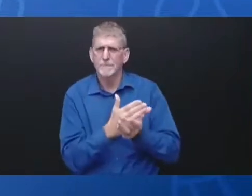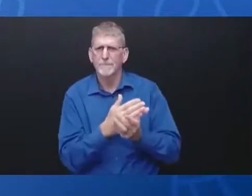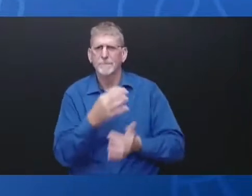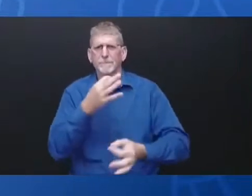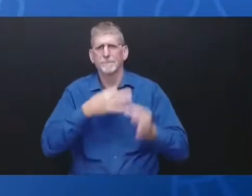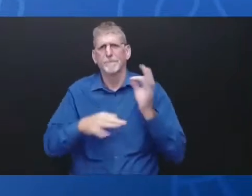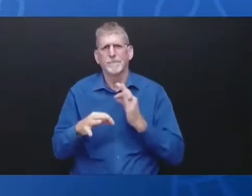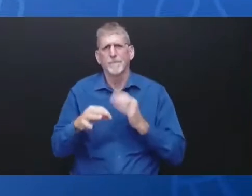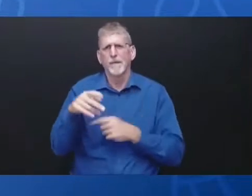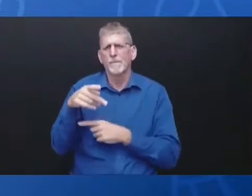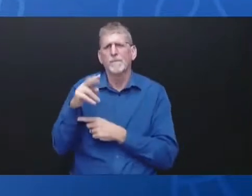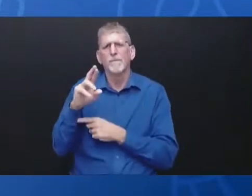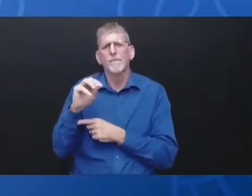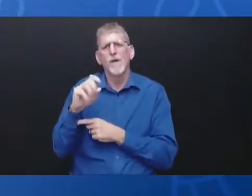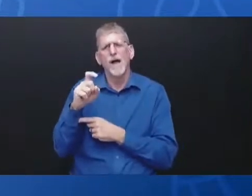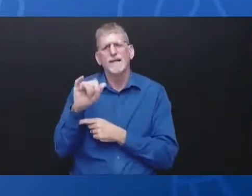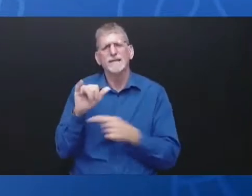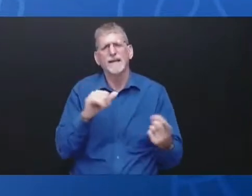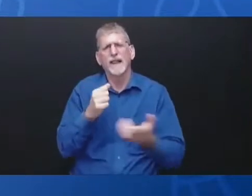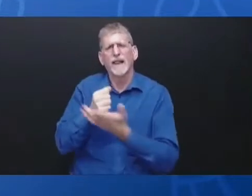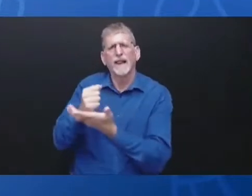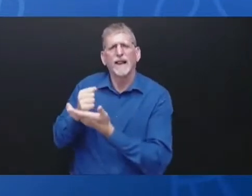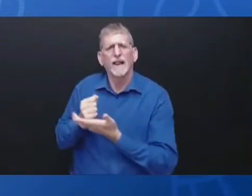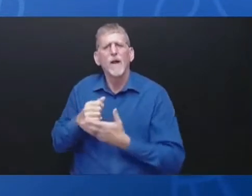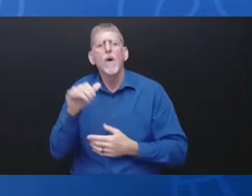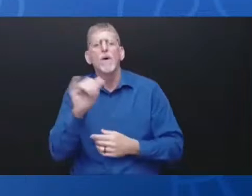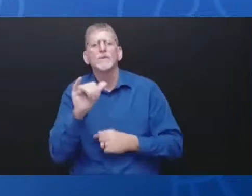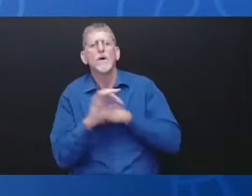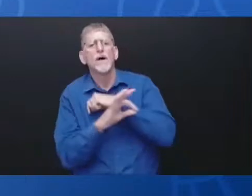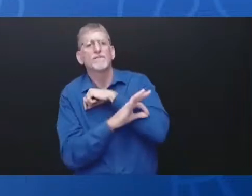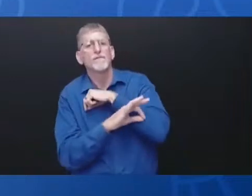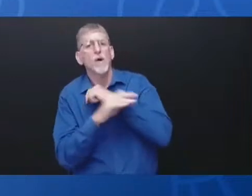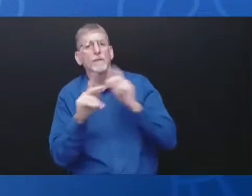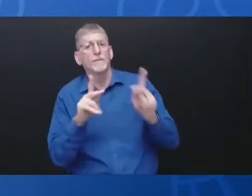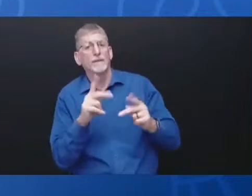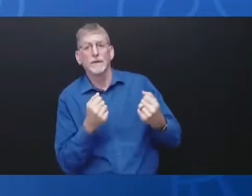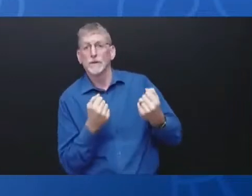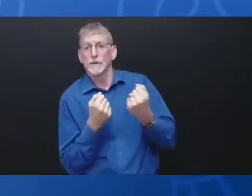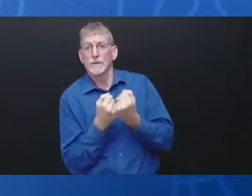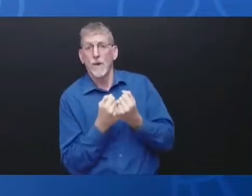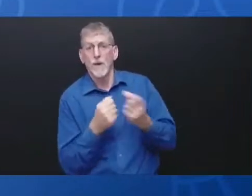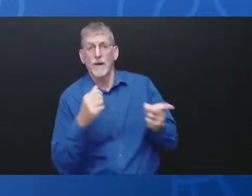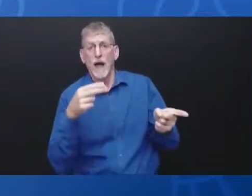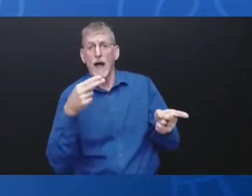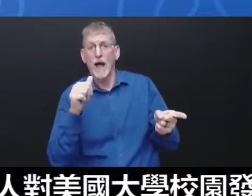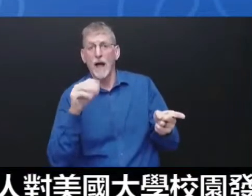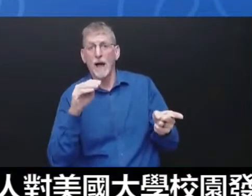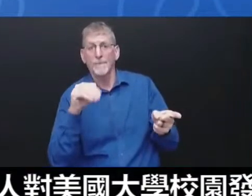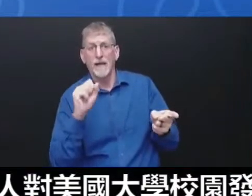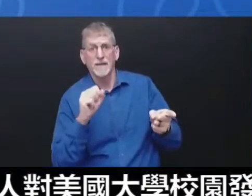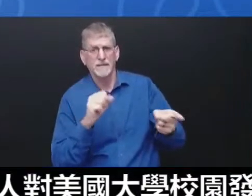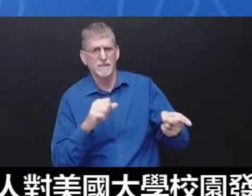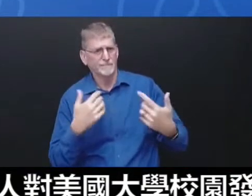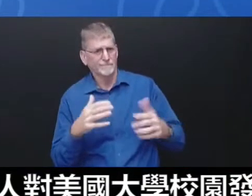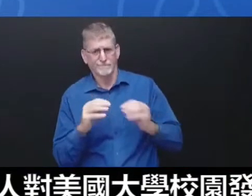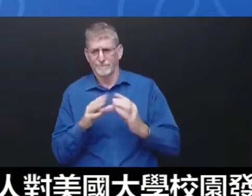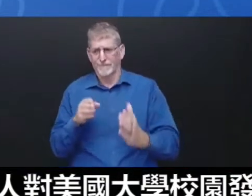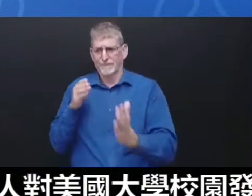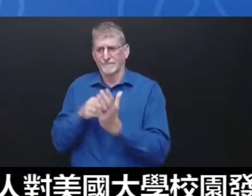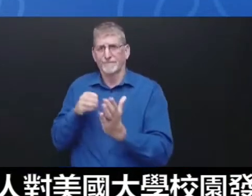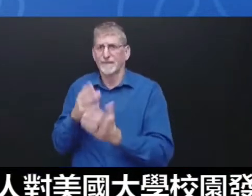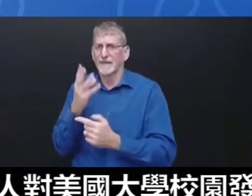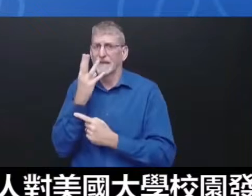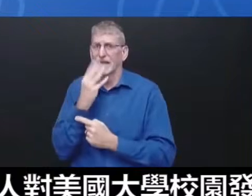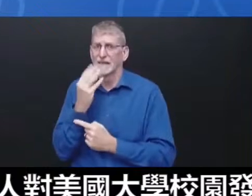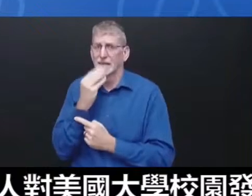supported Hamas and unleashed anti-Semitic harassment, intimidation, vandalism, and violence on America's college campuses. As